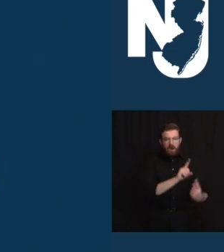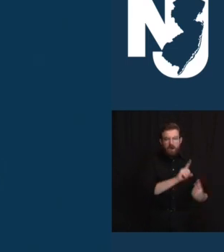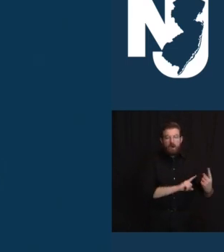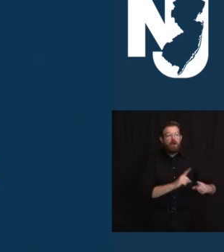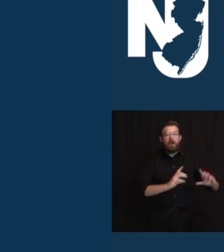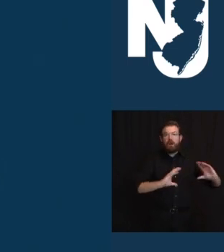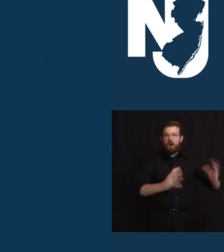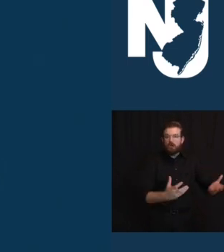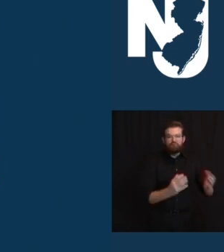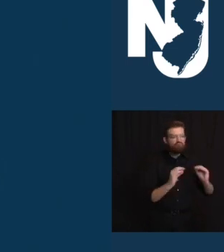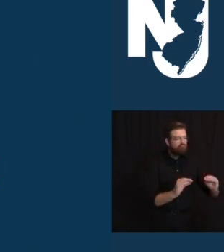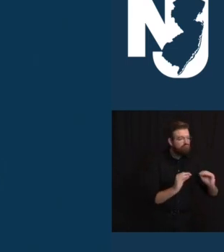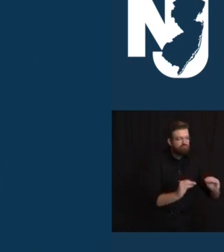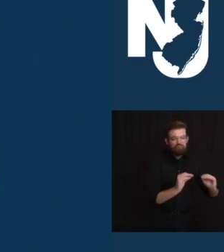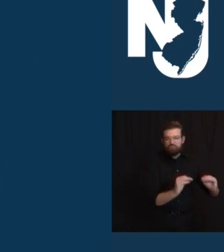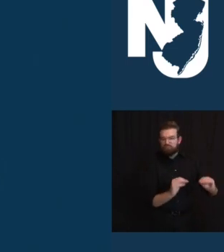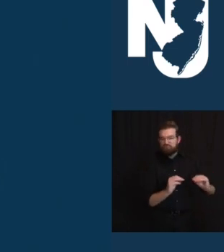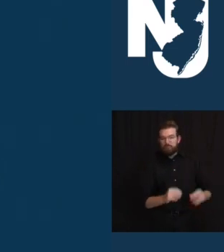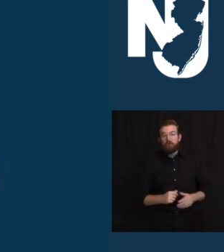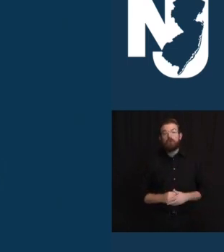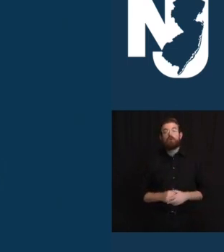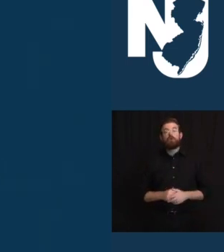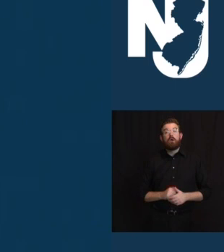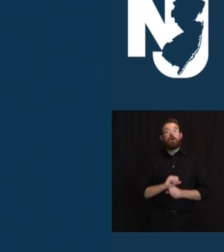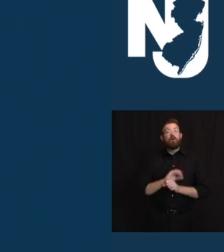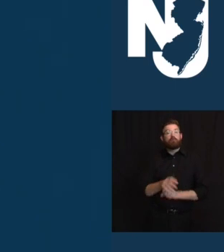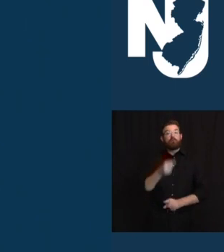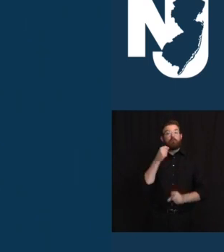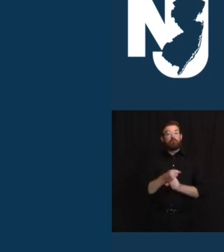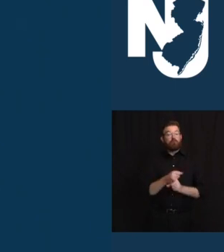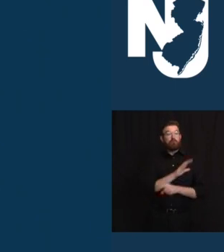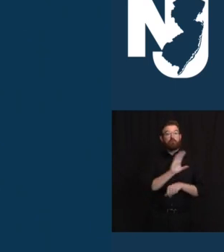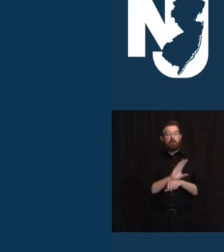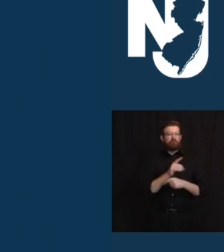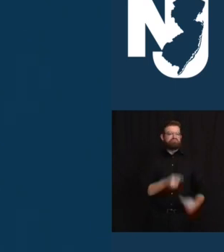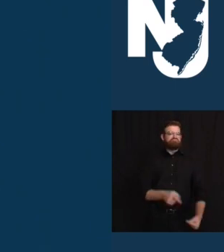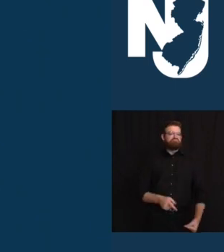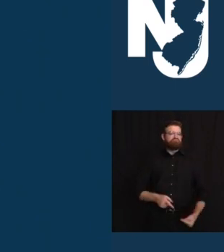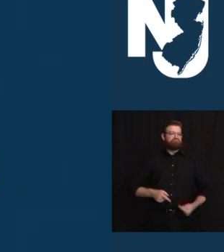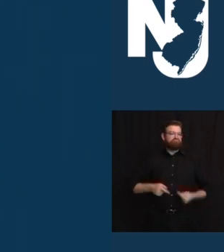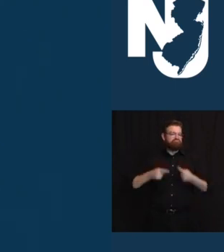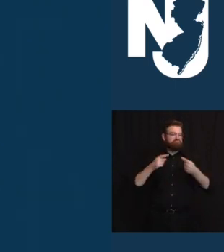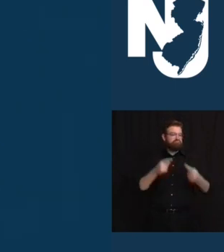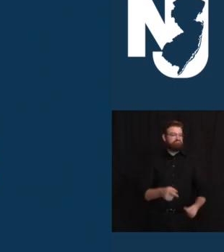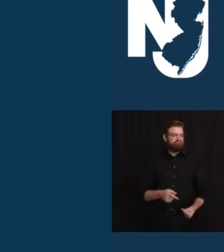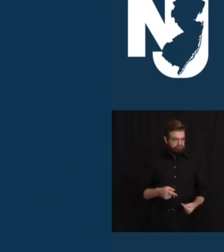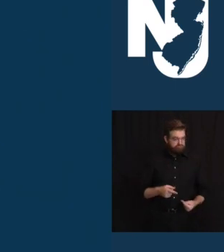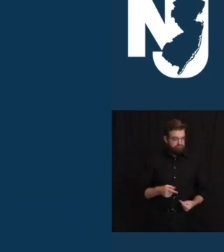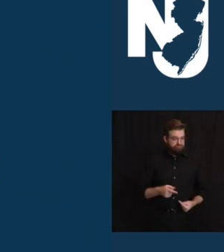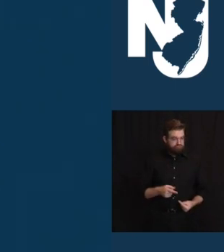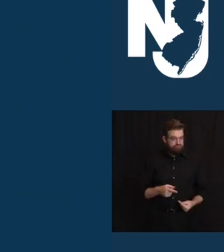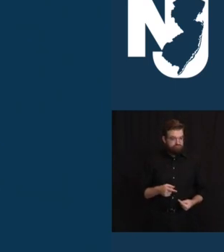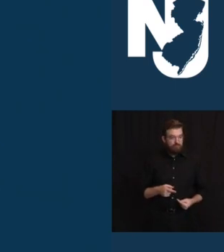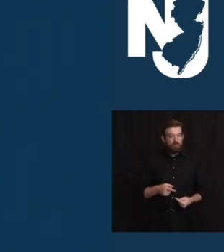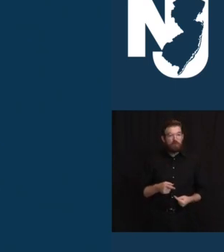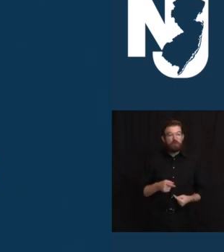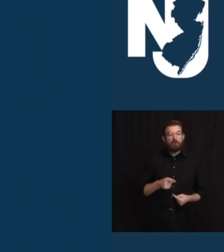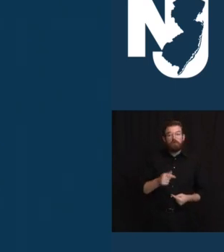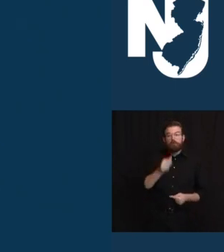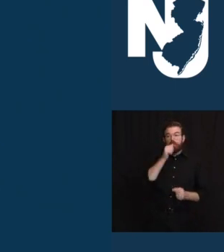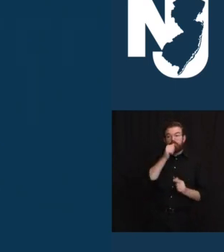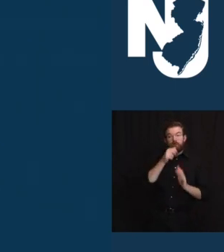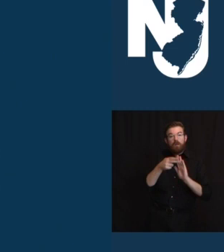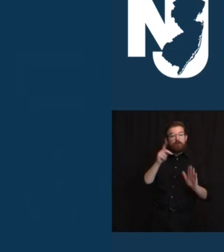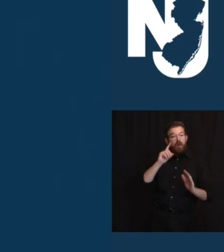COVID-19 hit Naya Beauty hard. As private label clients paused orders, the supply chain became strained, and